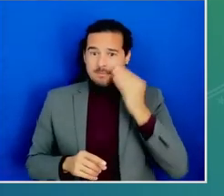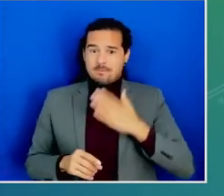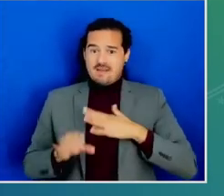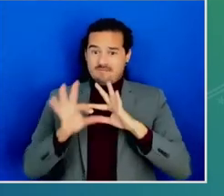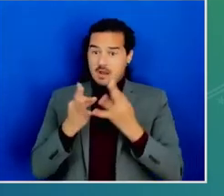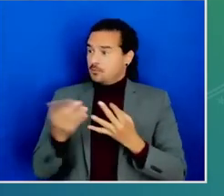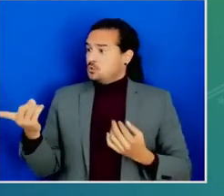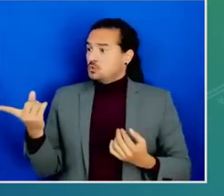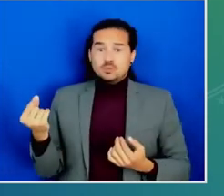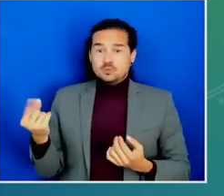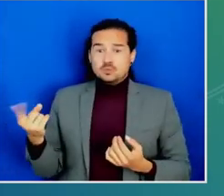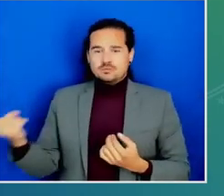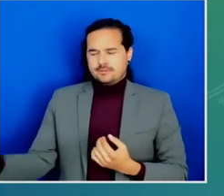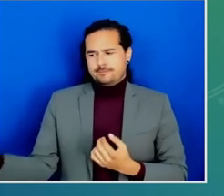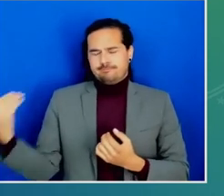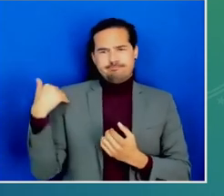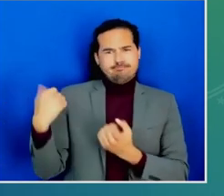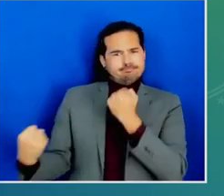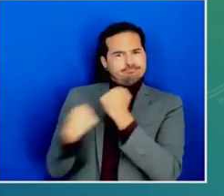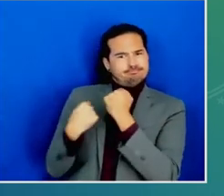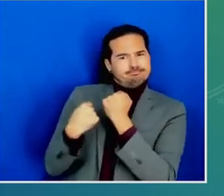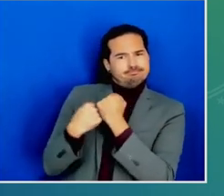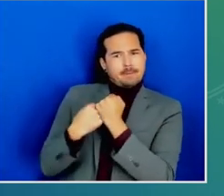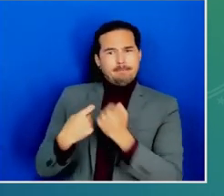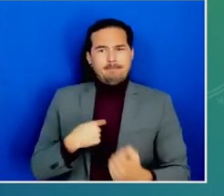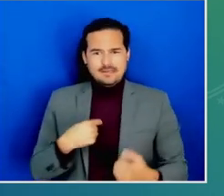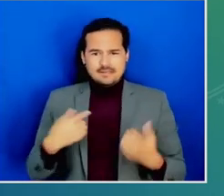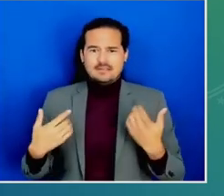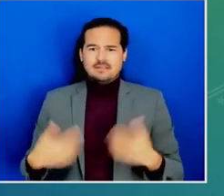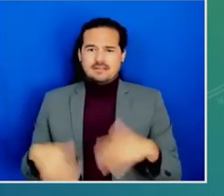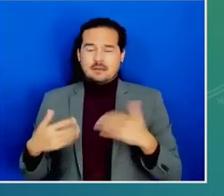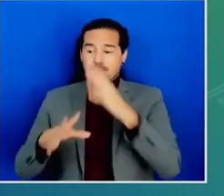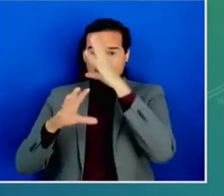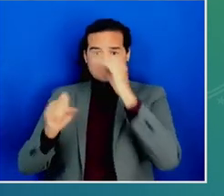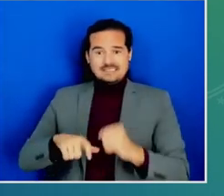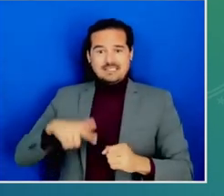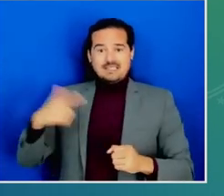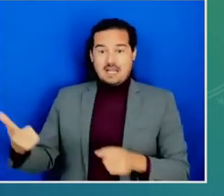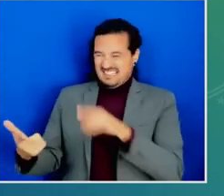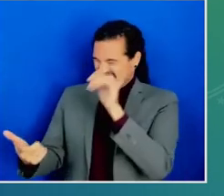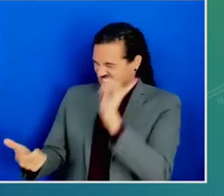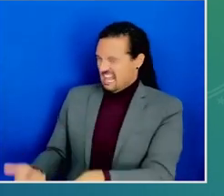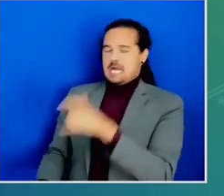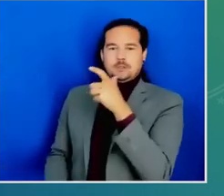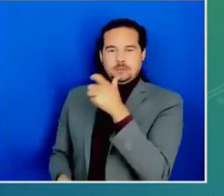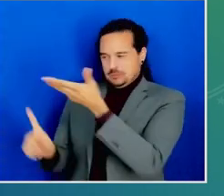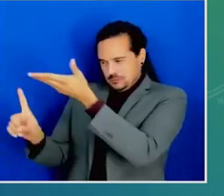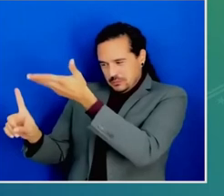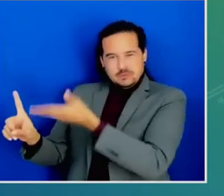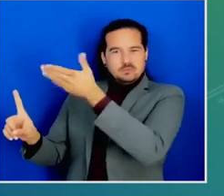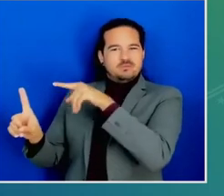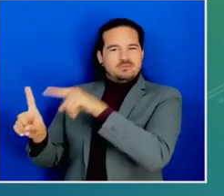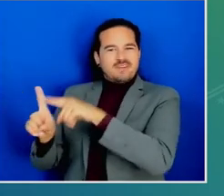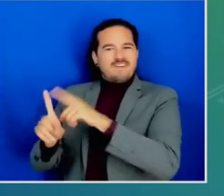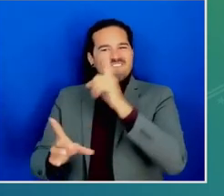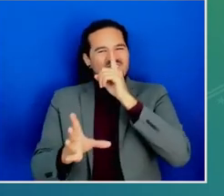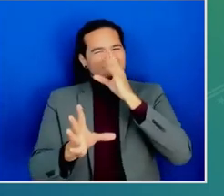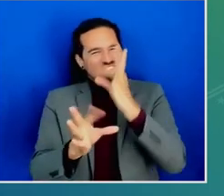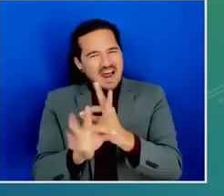Mr. President-elect, that is who you are, a person of faith and family,